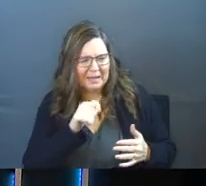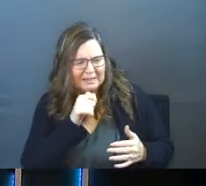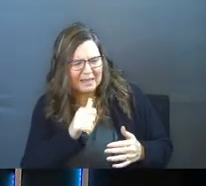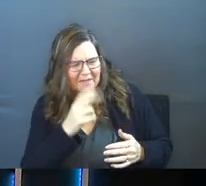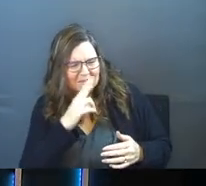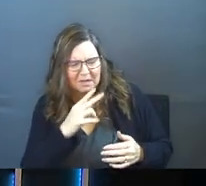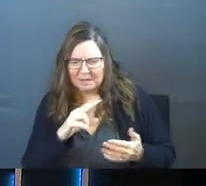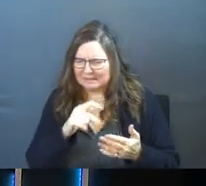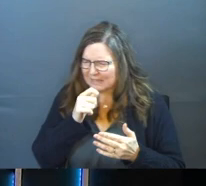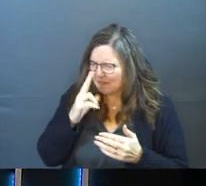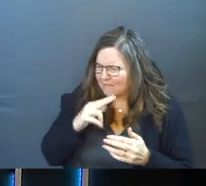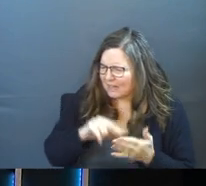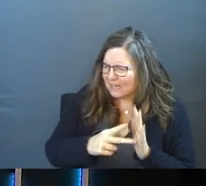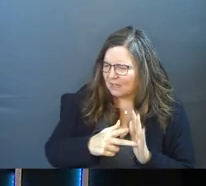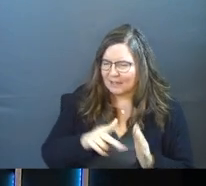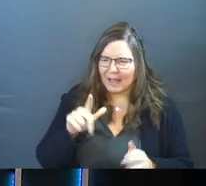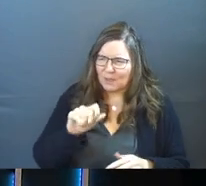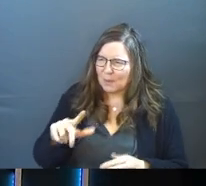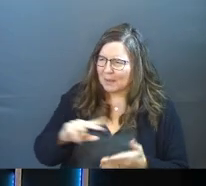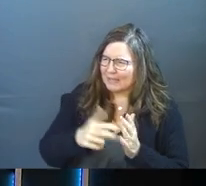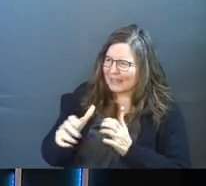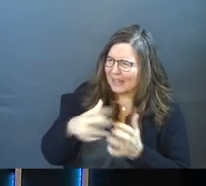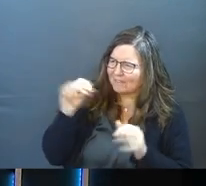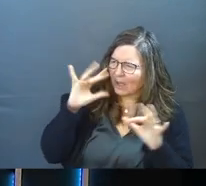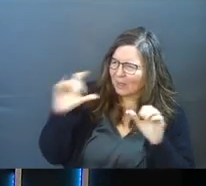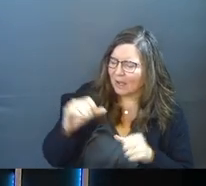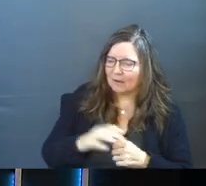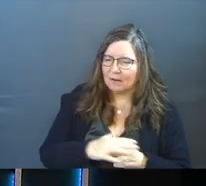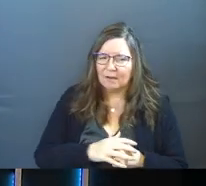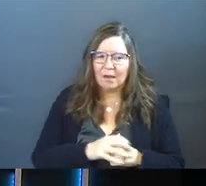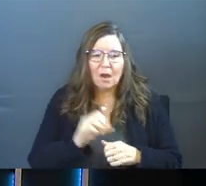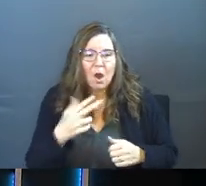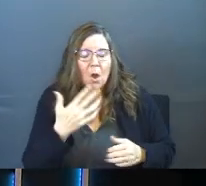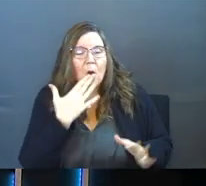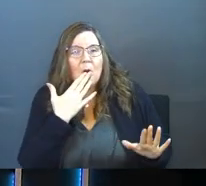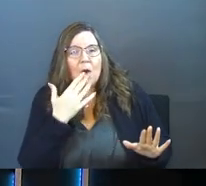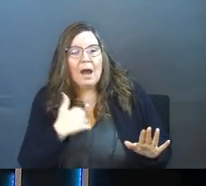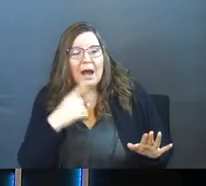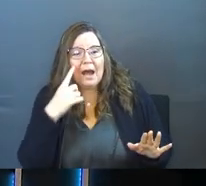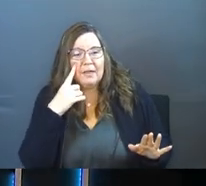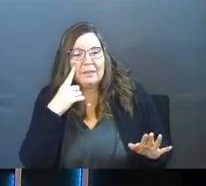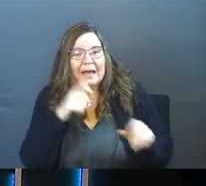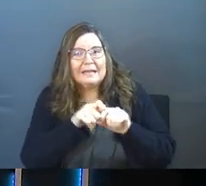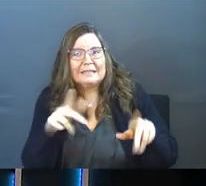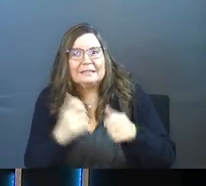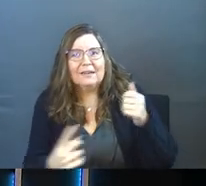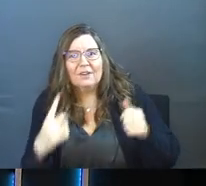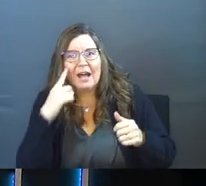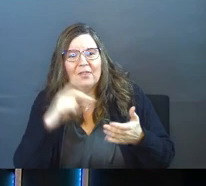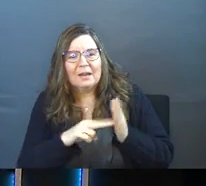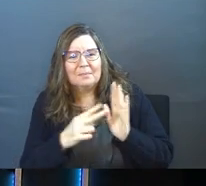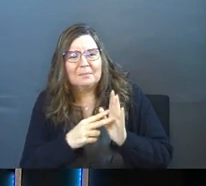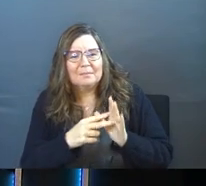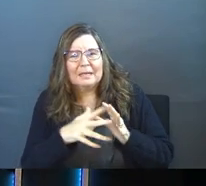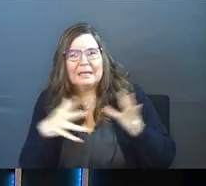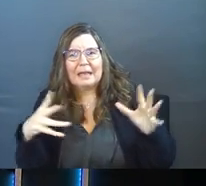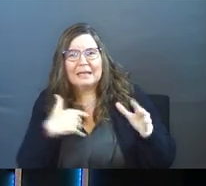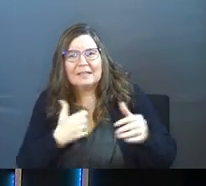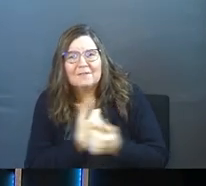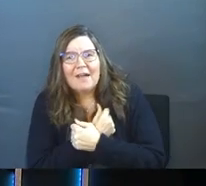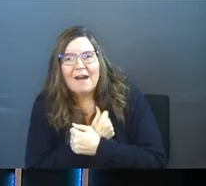funny, David. What do you mean? Mom, LOL means laughing out loud. Oh my goodness, I sent that to everyone. I thought it means lots of